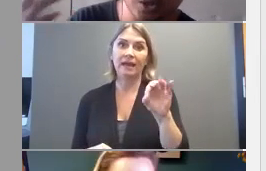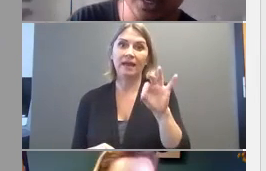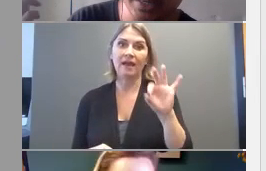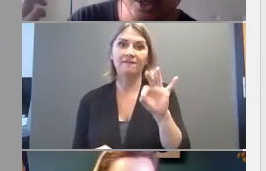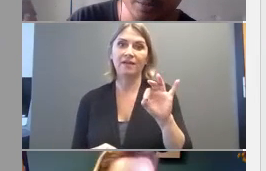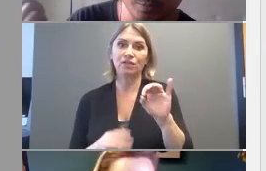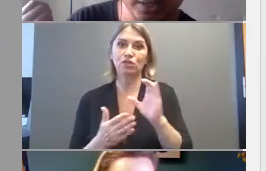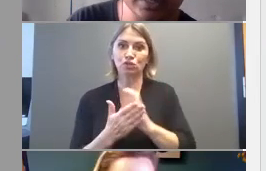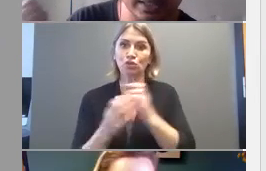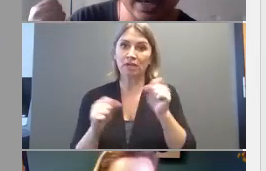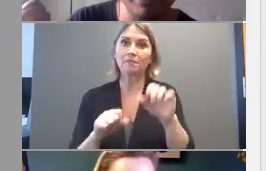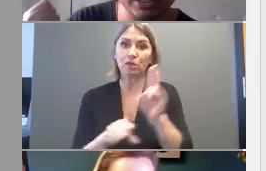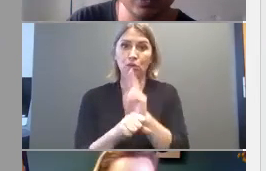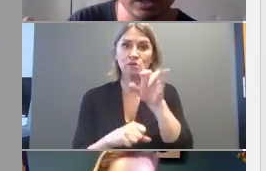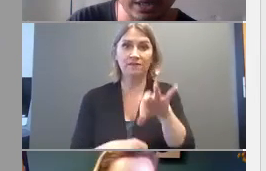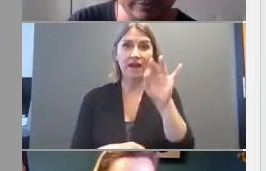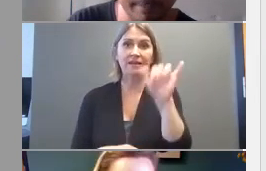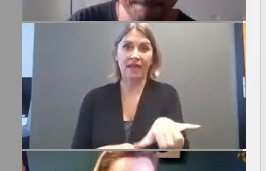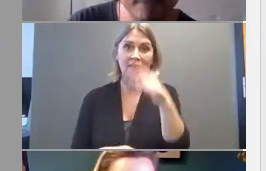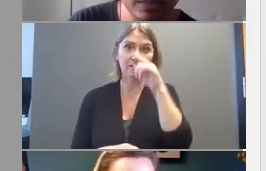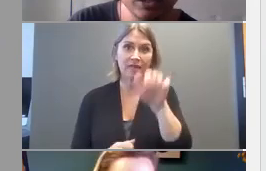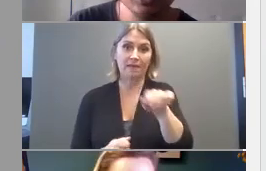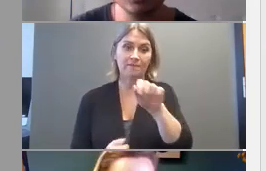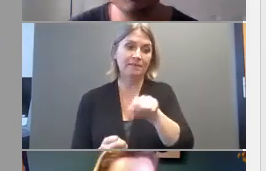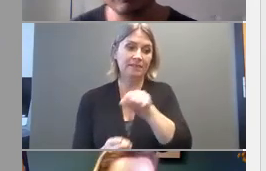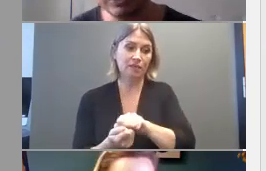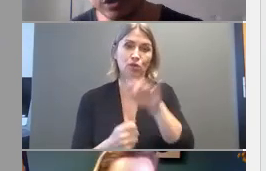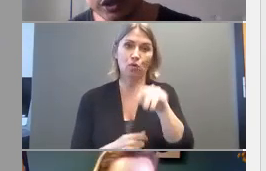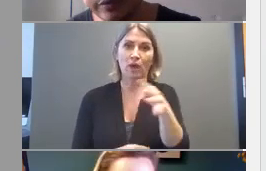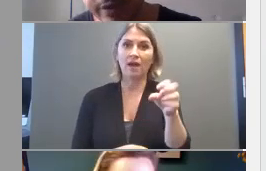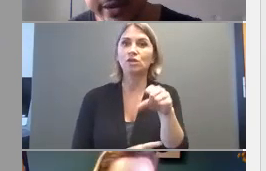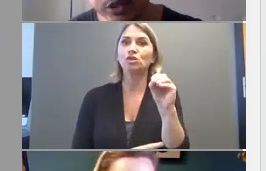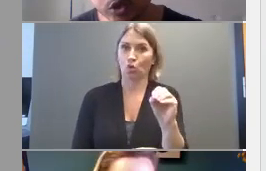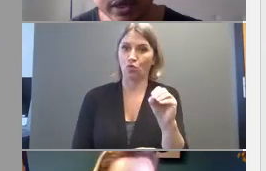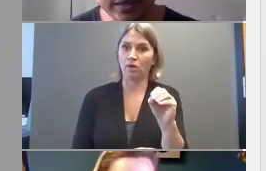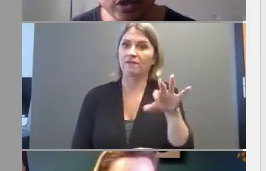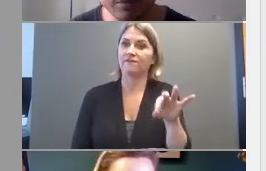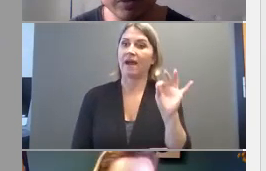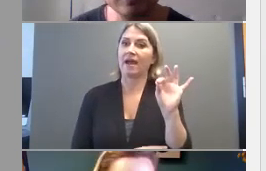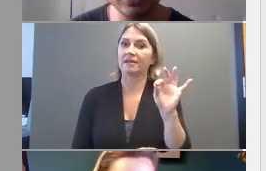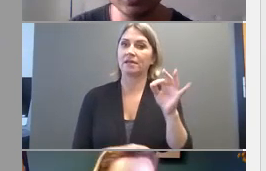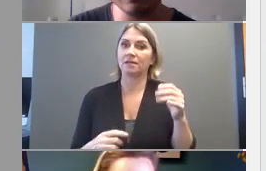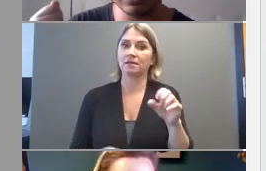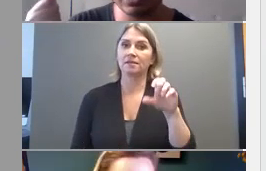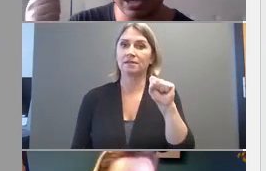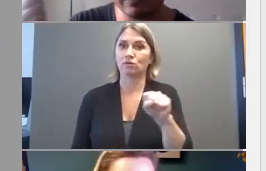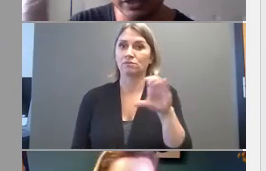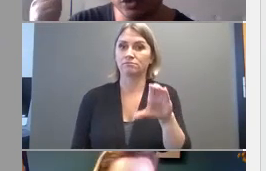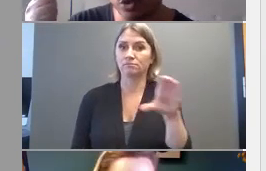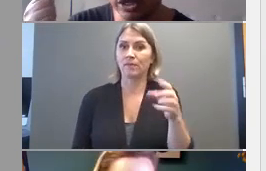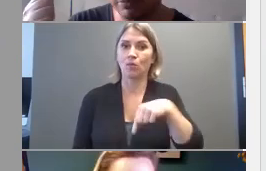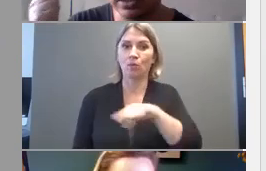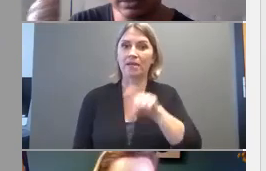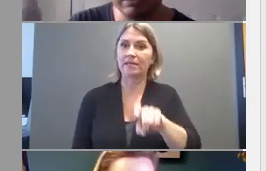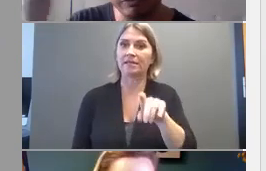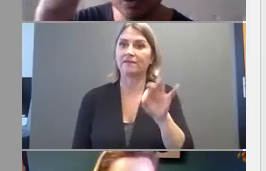find strongly connected components in a particular graph. So in order to find the strongly connected components, we need to figure out and we need